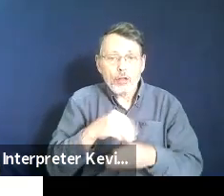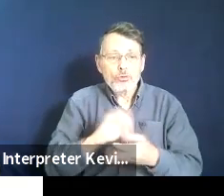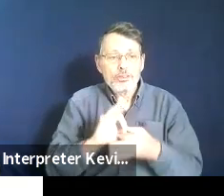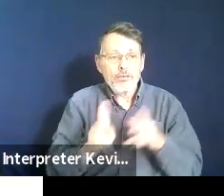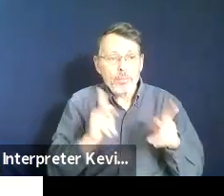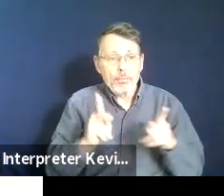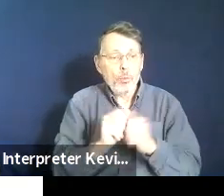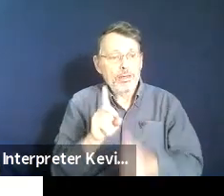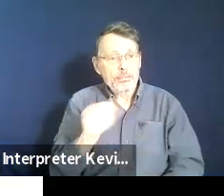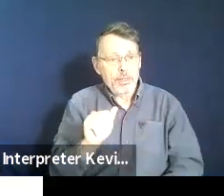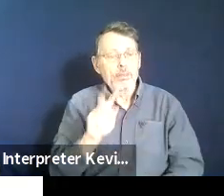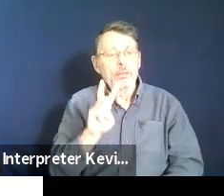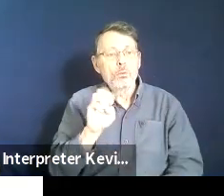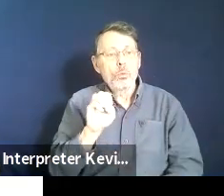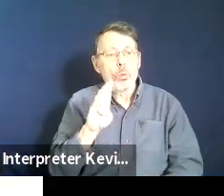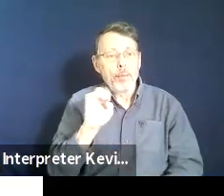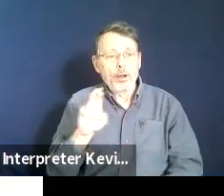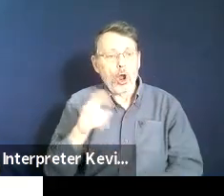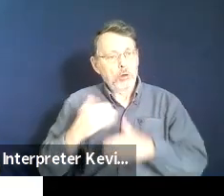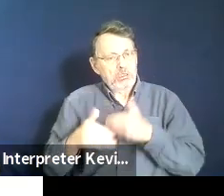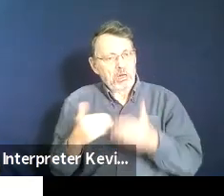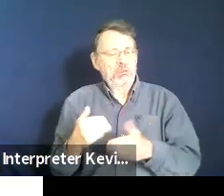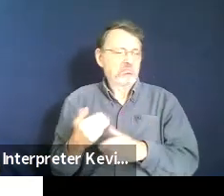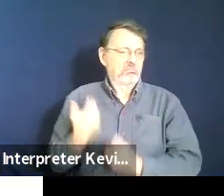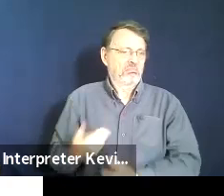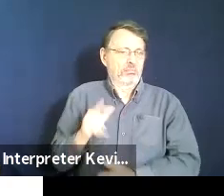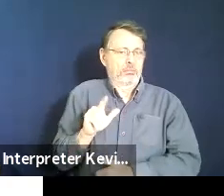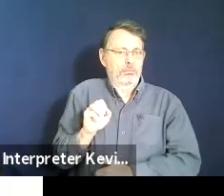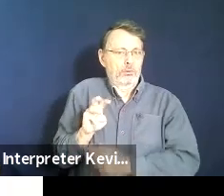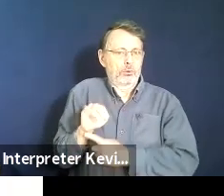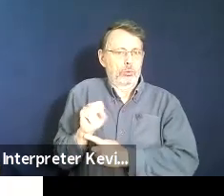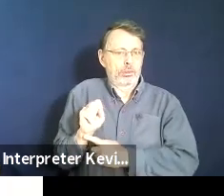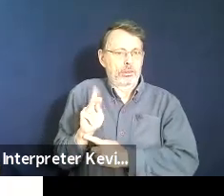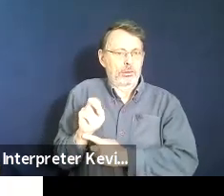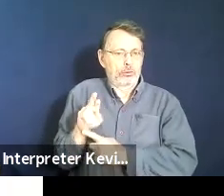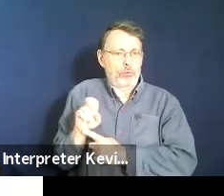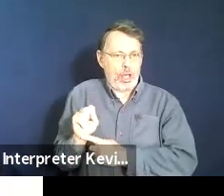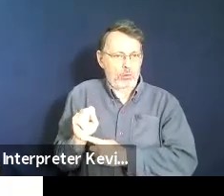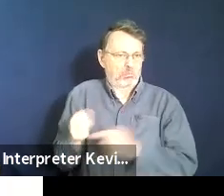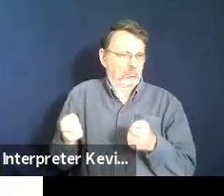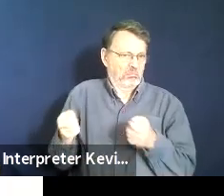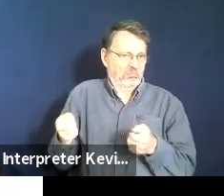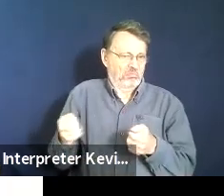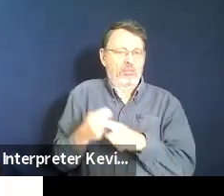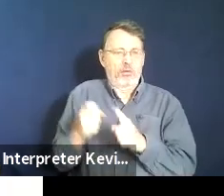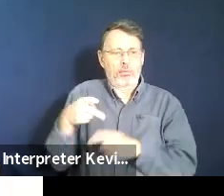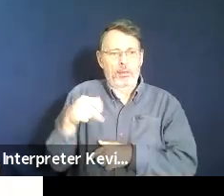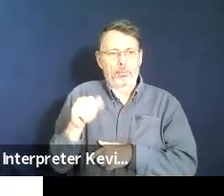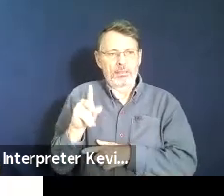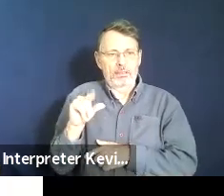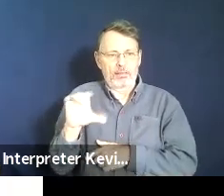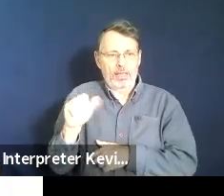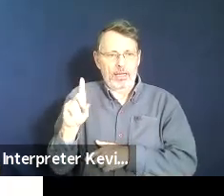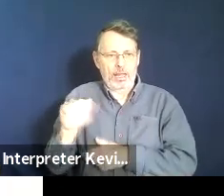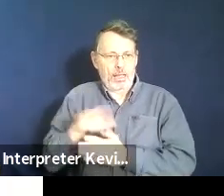series. I'm Lewis Krause from the Pacific ADA Center, your moderator for this series. This series